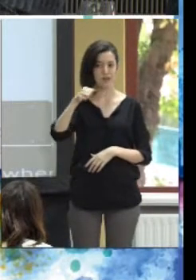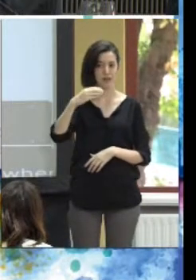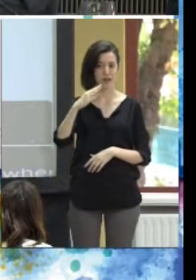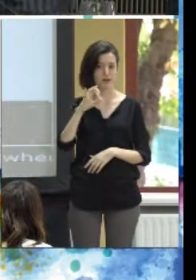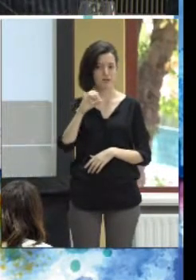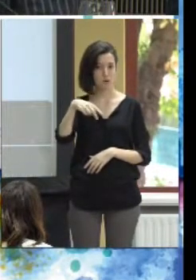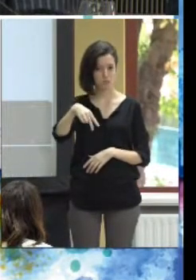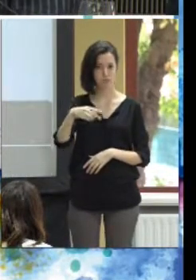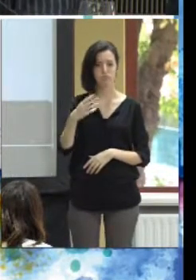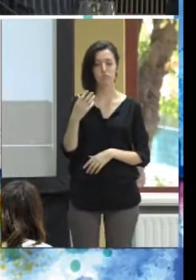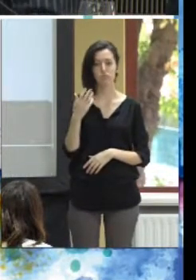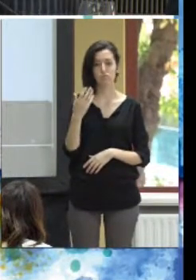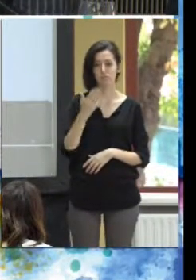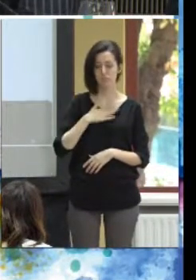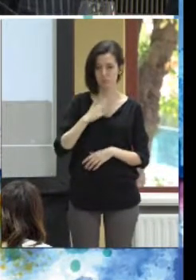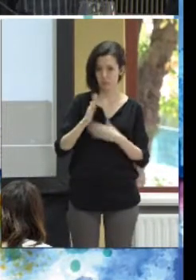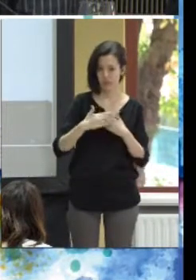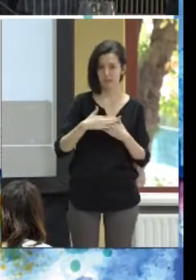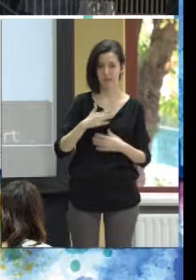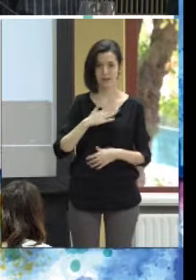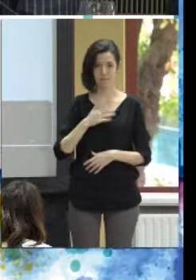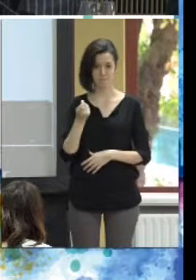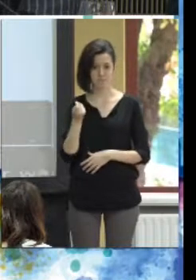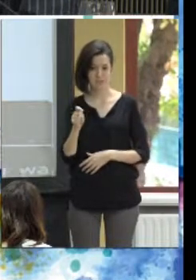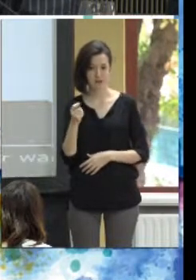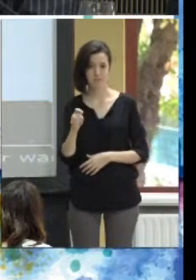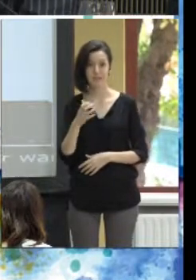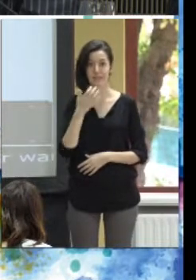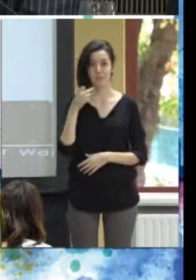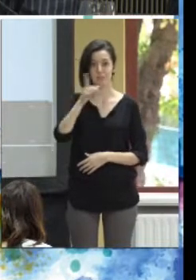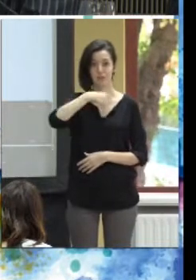to find me just has to follow the beacon, and then you're at my door.